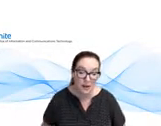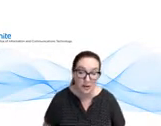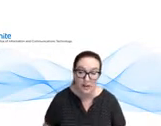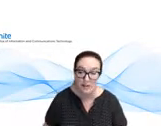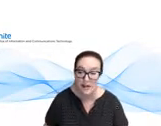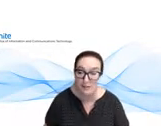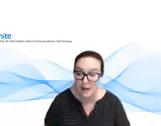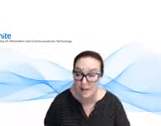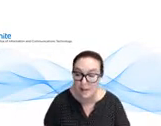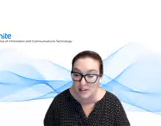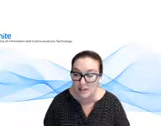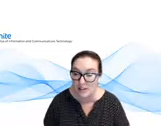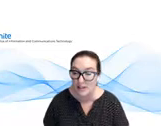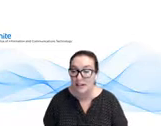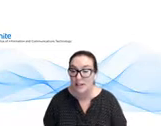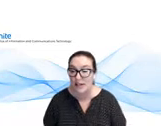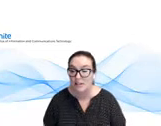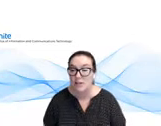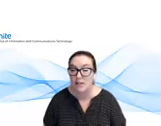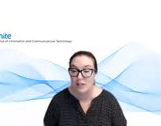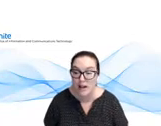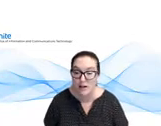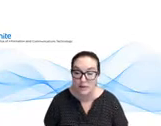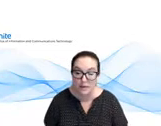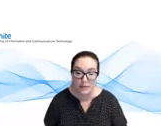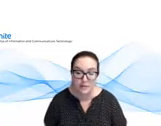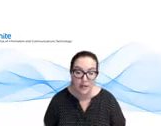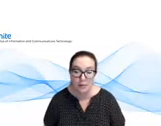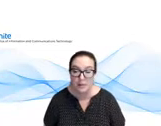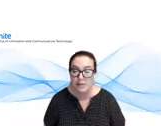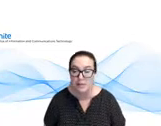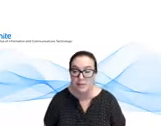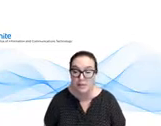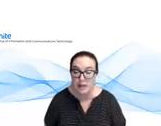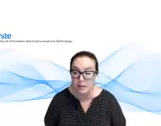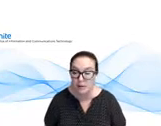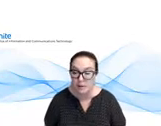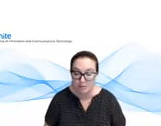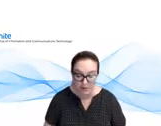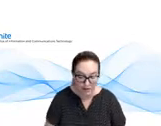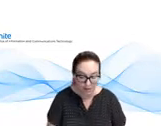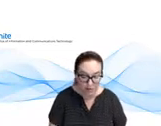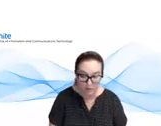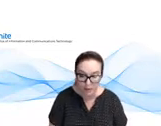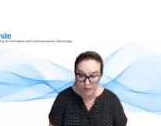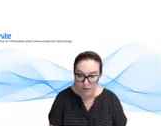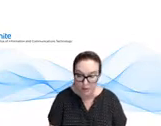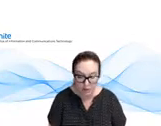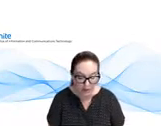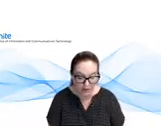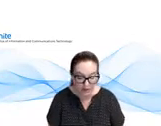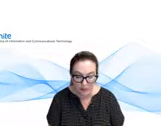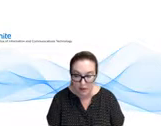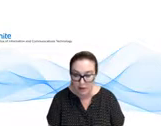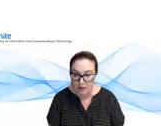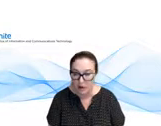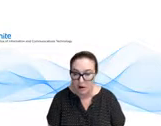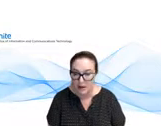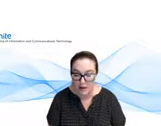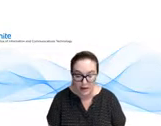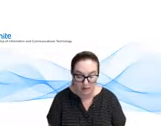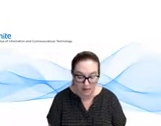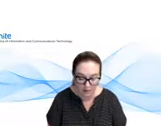side. So any questions, I'd be happy to answer in the chat, or as follow-up, please feel free. I'm going to leave my email to reach out to me directly